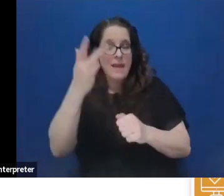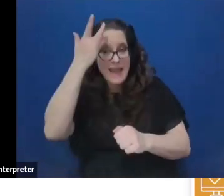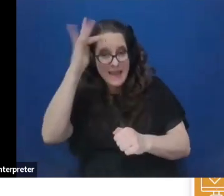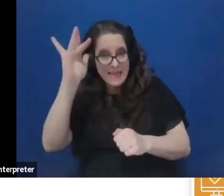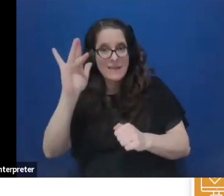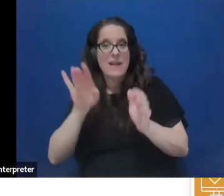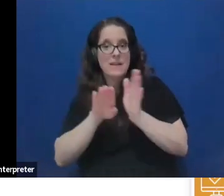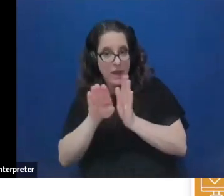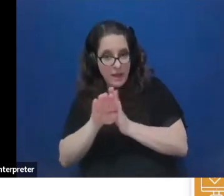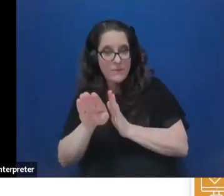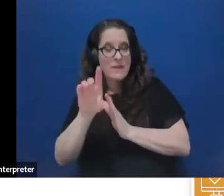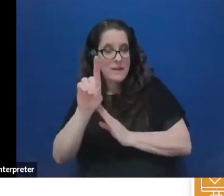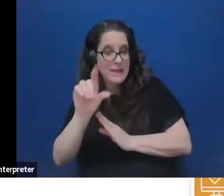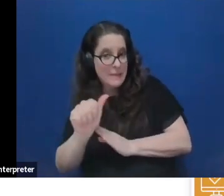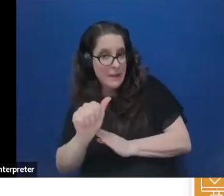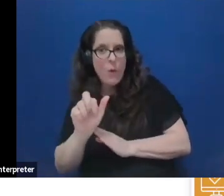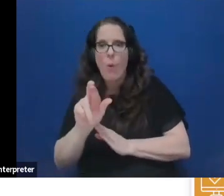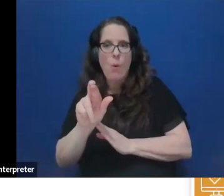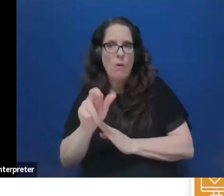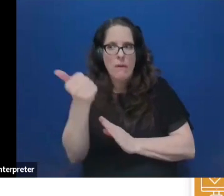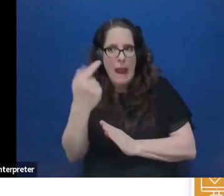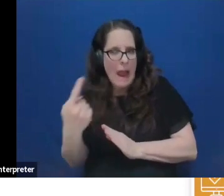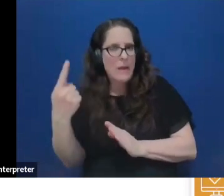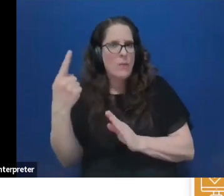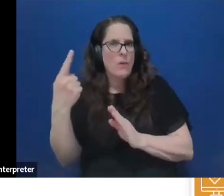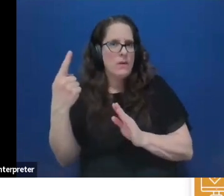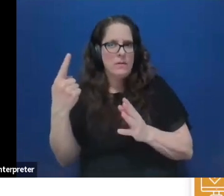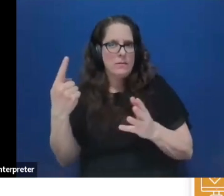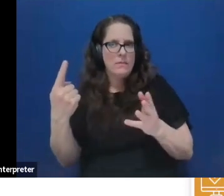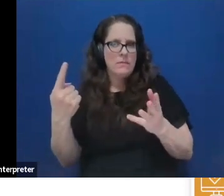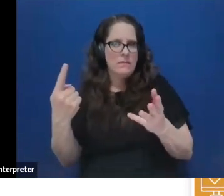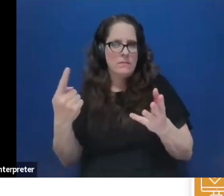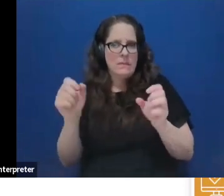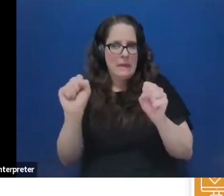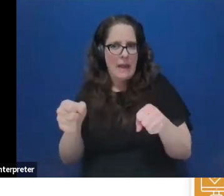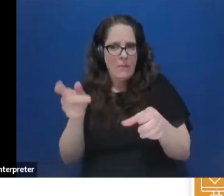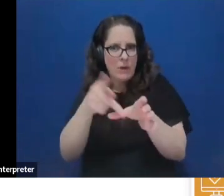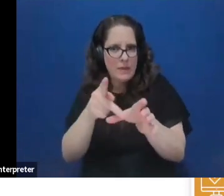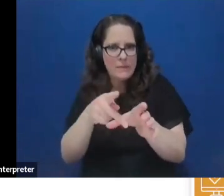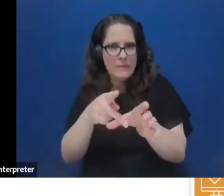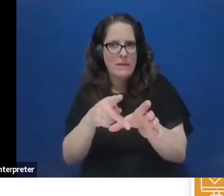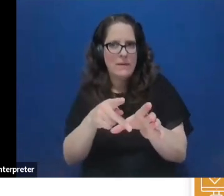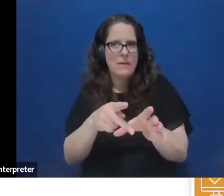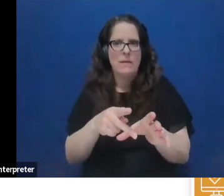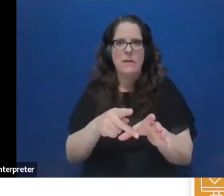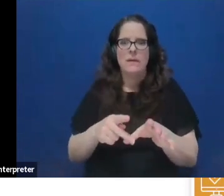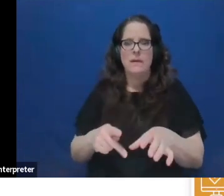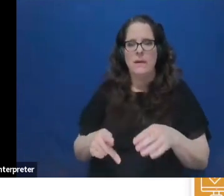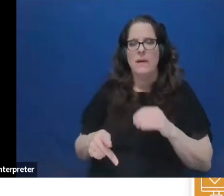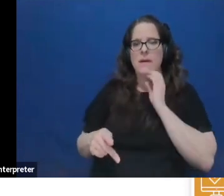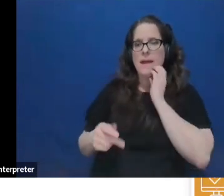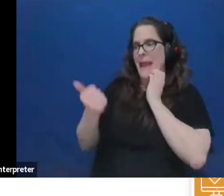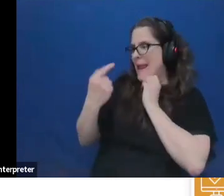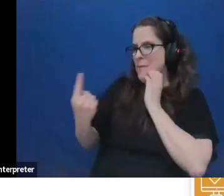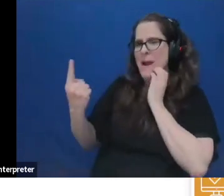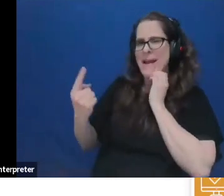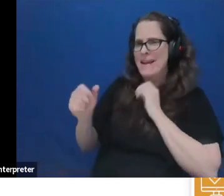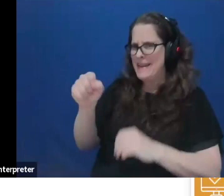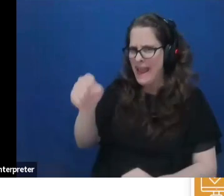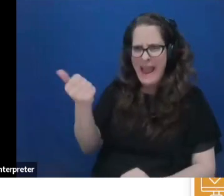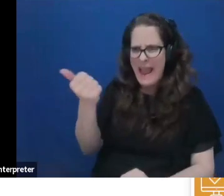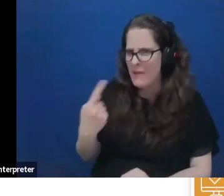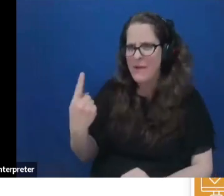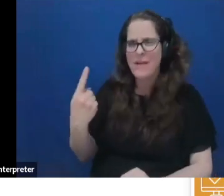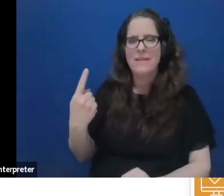intellectual developmental disabilities or really anyone who like to participate? People with Anybody. IDD only. Okay. Oh, yeah. I